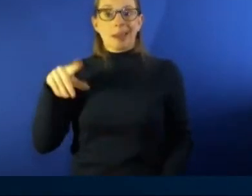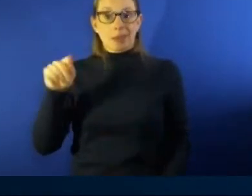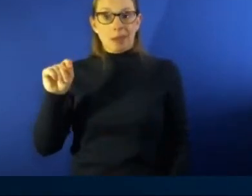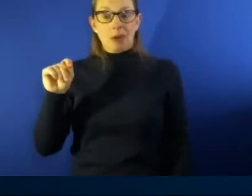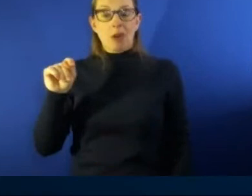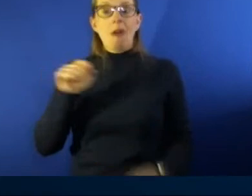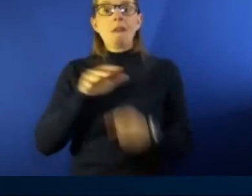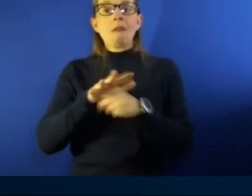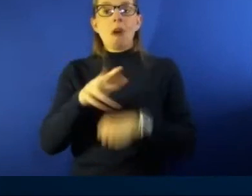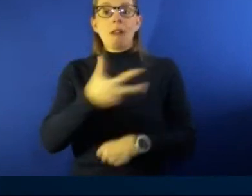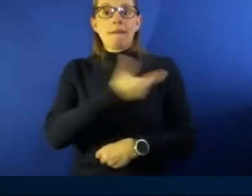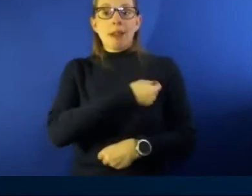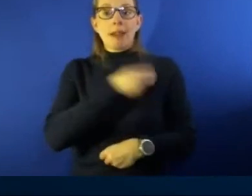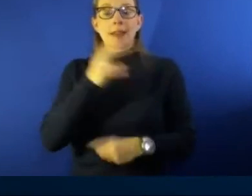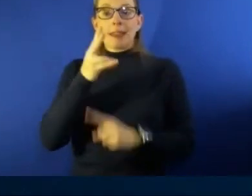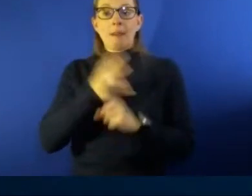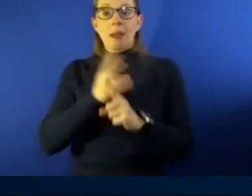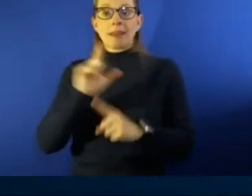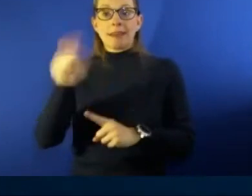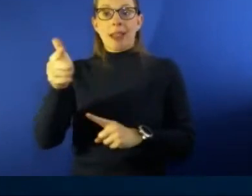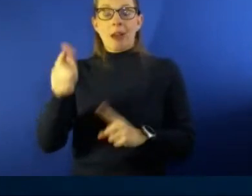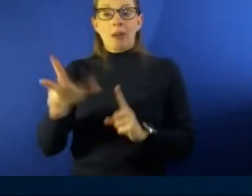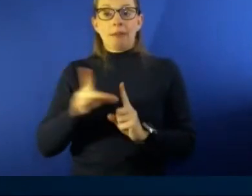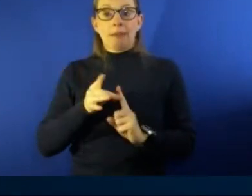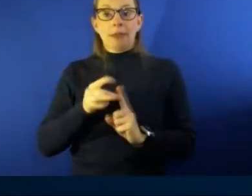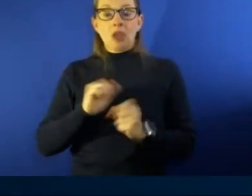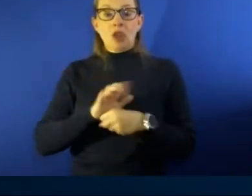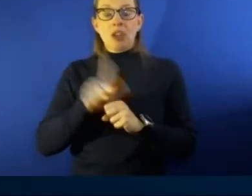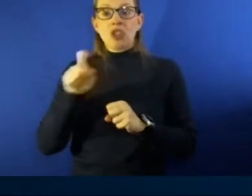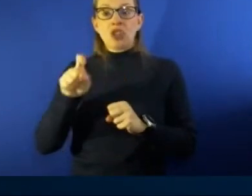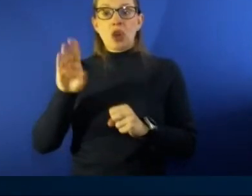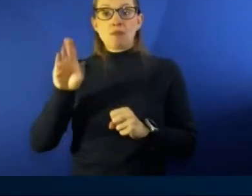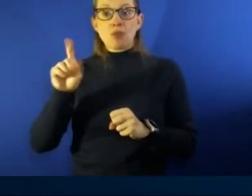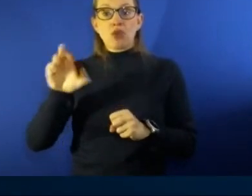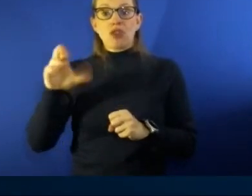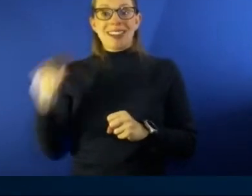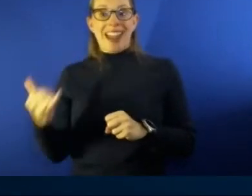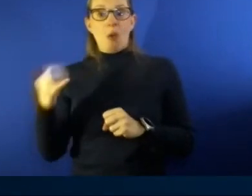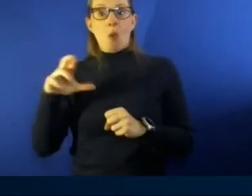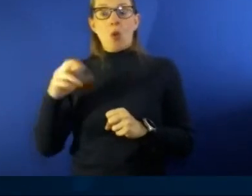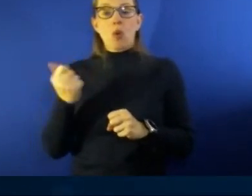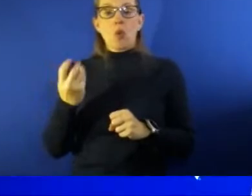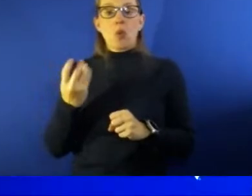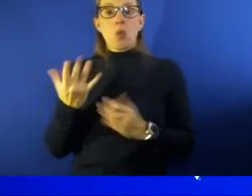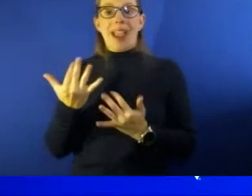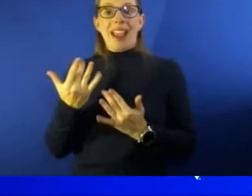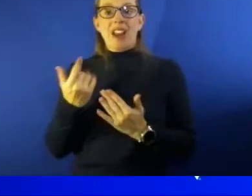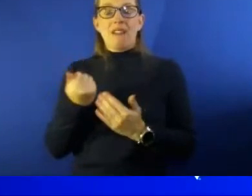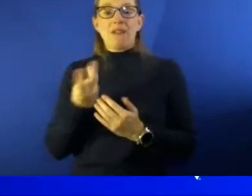vaccinated. 7 months later, got COVID. Should I get the booster now or wait a few months?